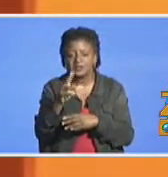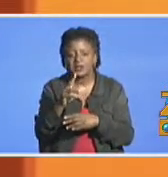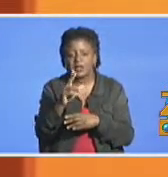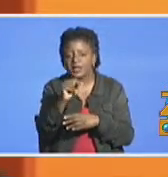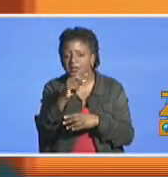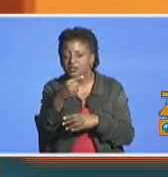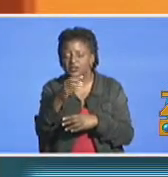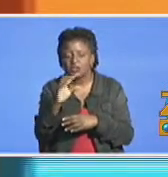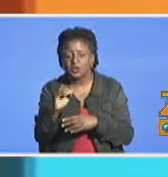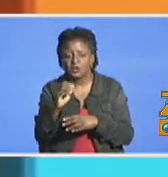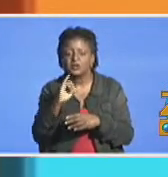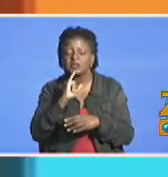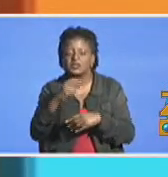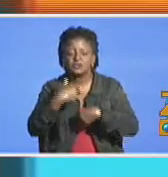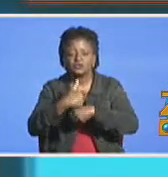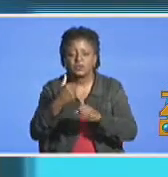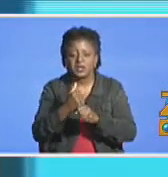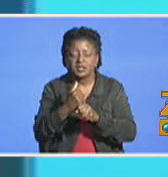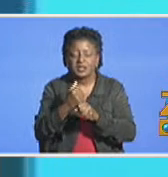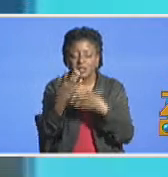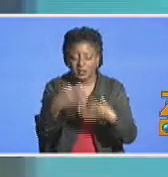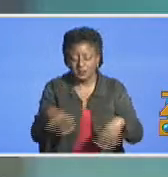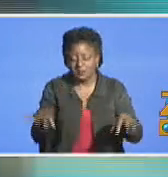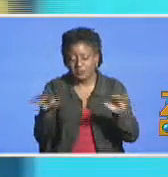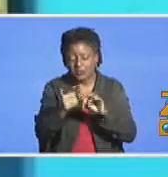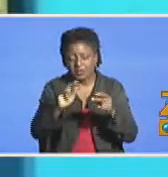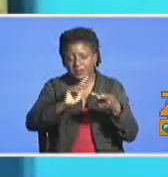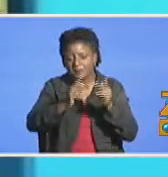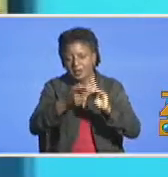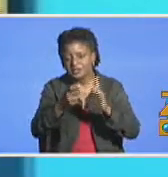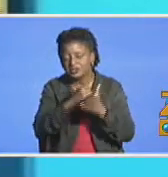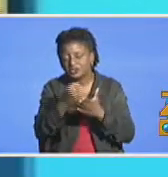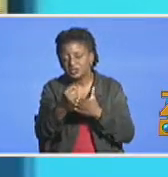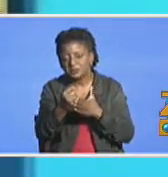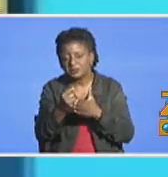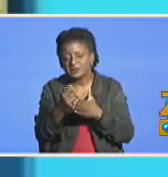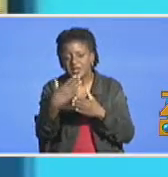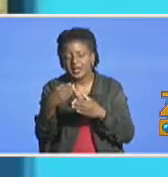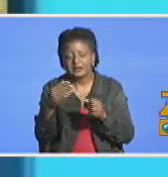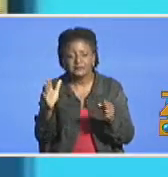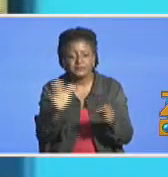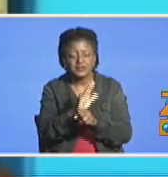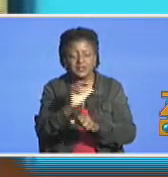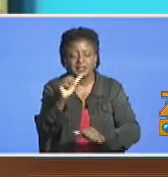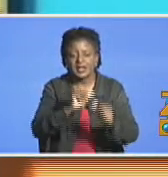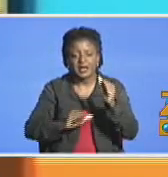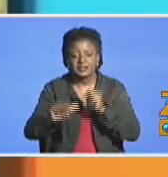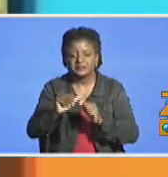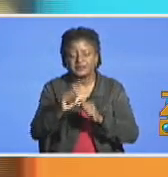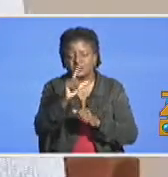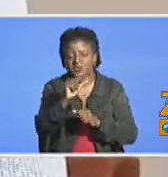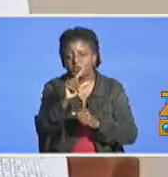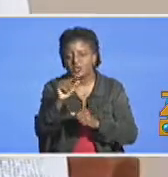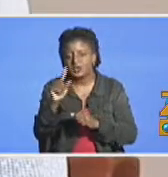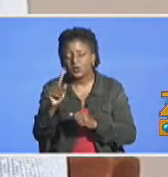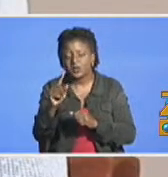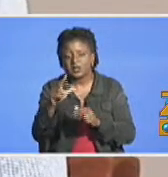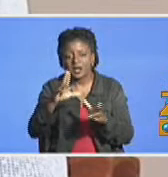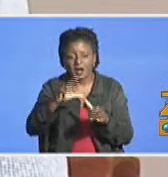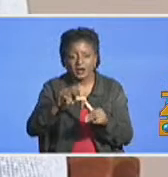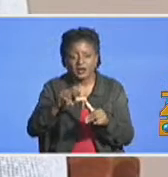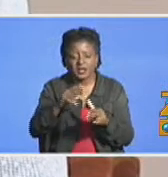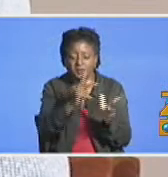creating strategic partnerships with key stakeholders and have fully activated its 2021 hurricane preparedness plan.